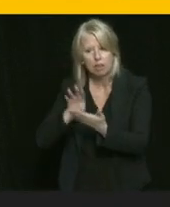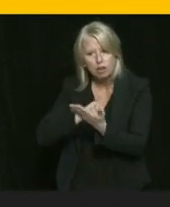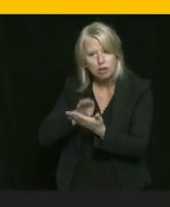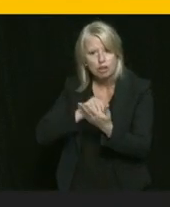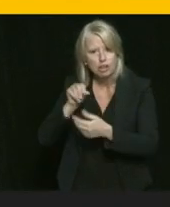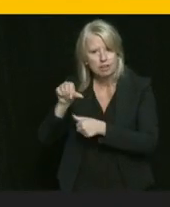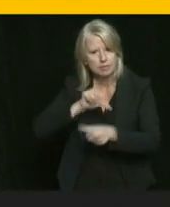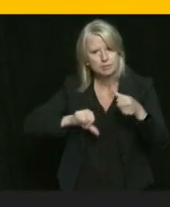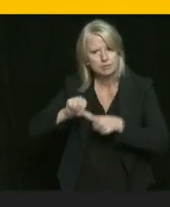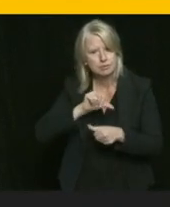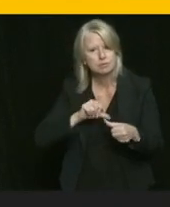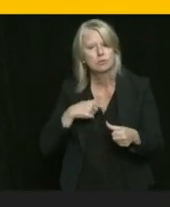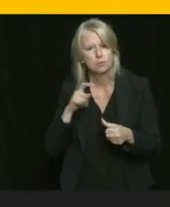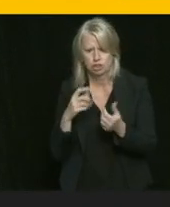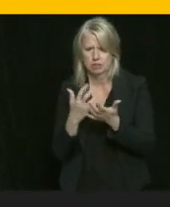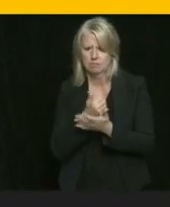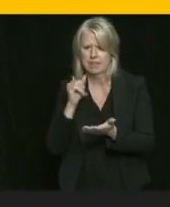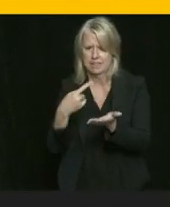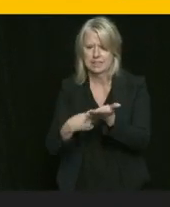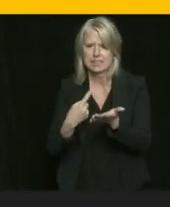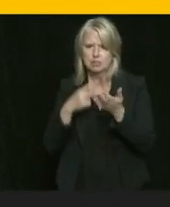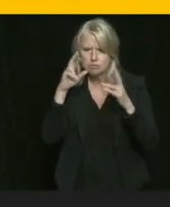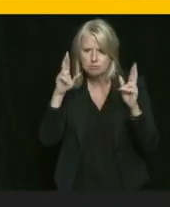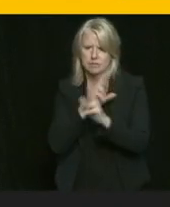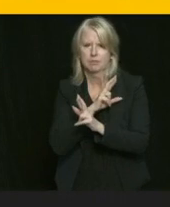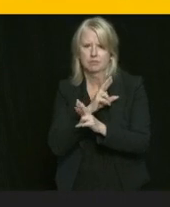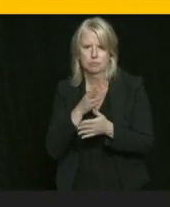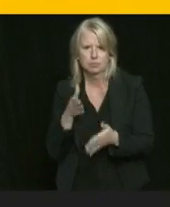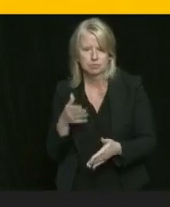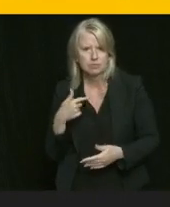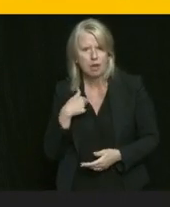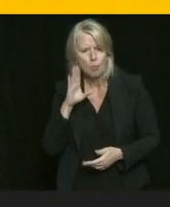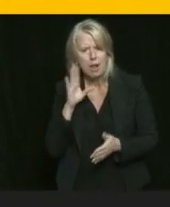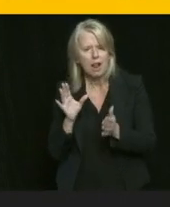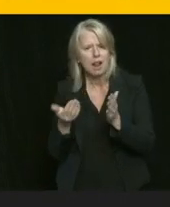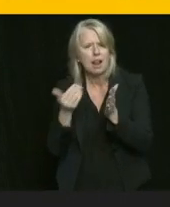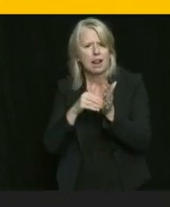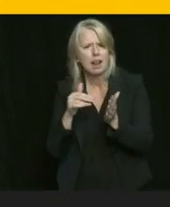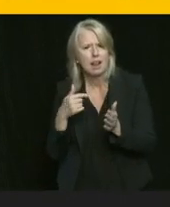this discussion in a respectful way. But I'll repeat what I said yesterday.